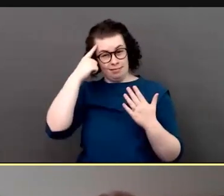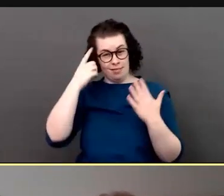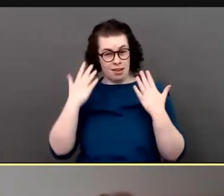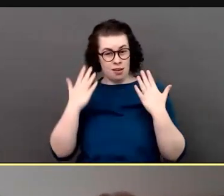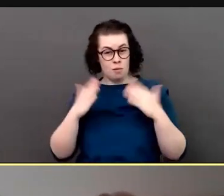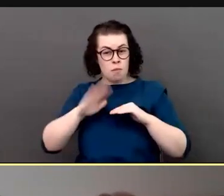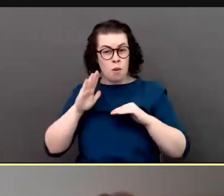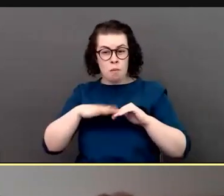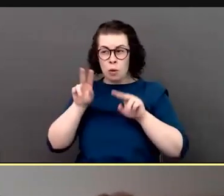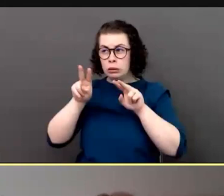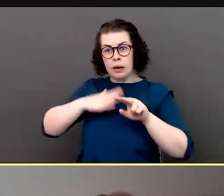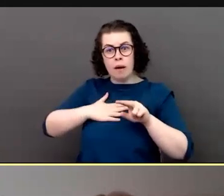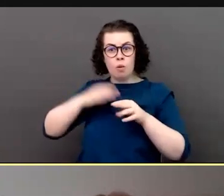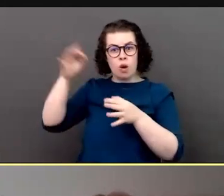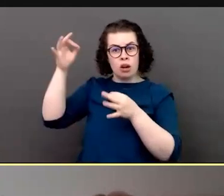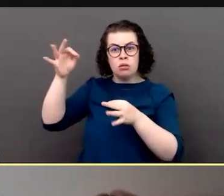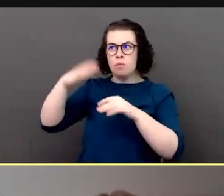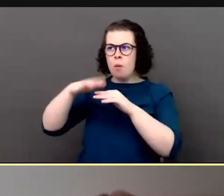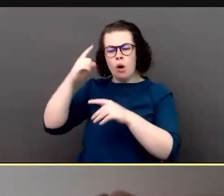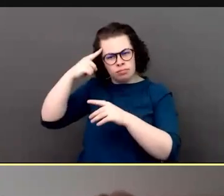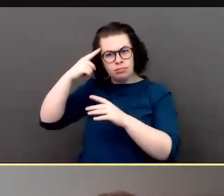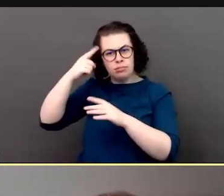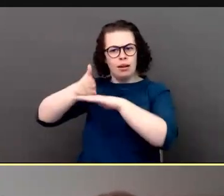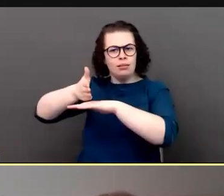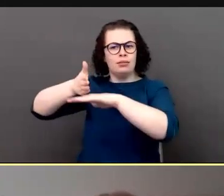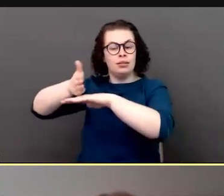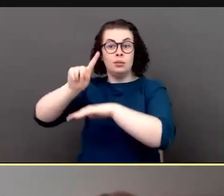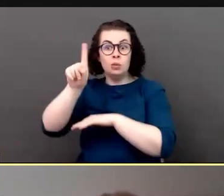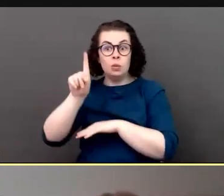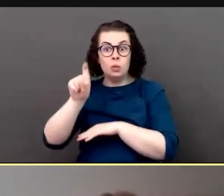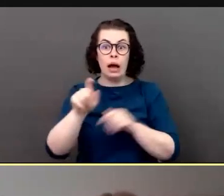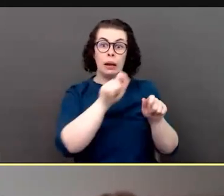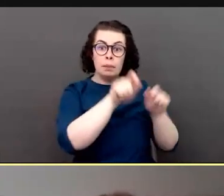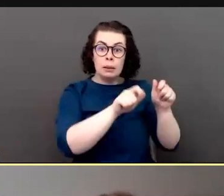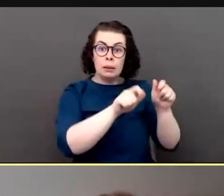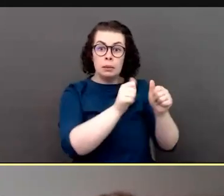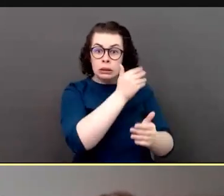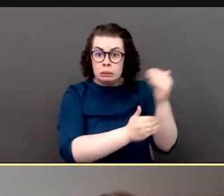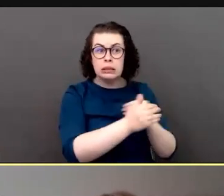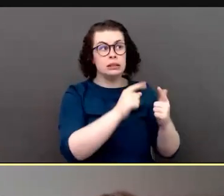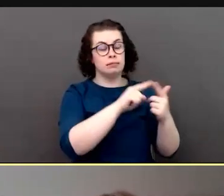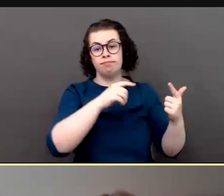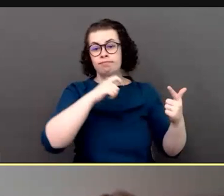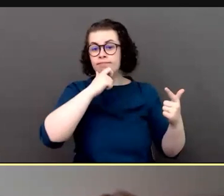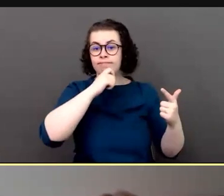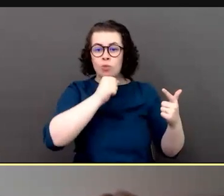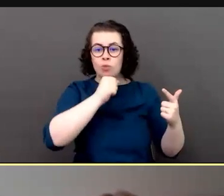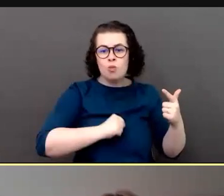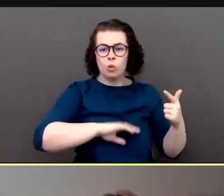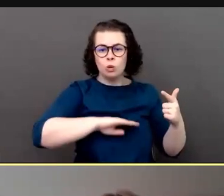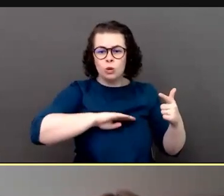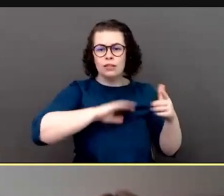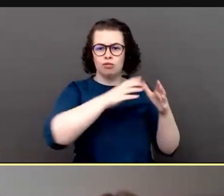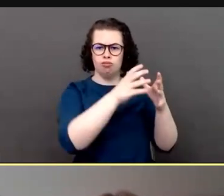in the aging society, where persons with disabilities have the right to move freely and access